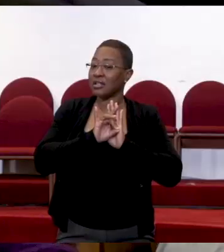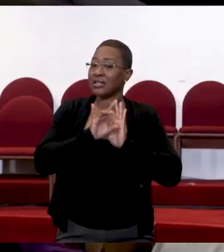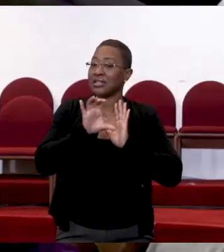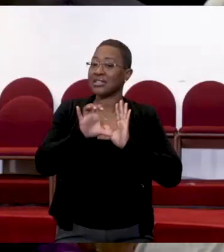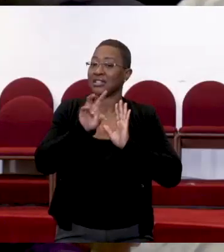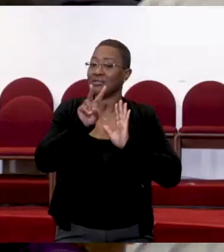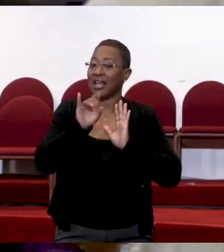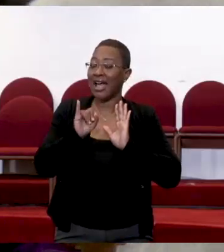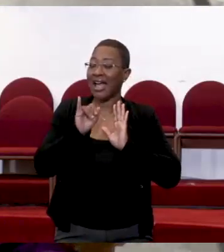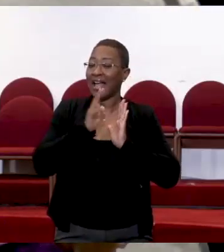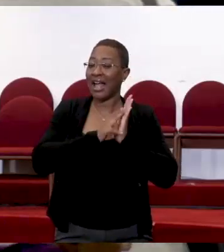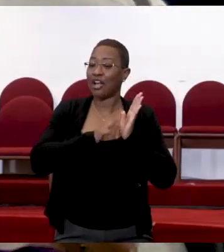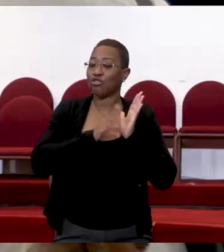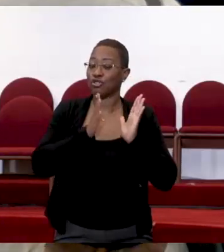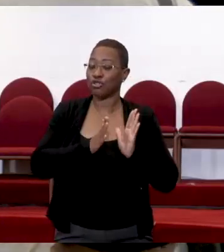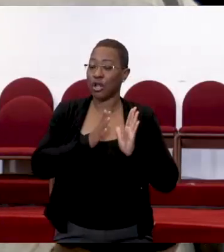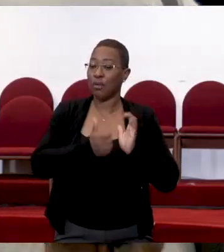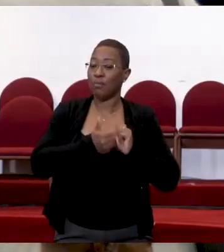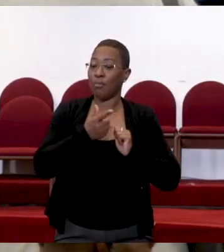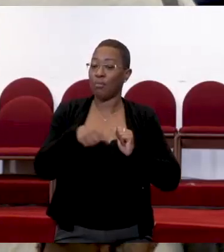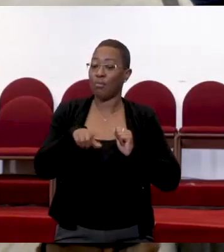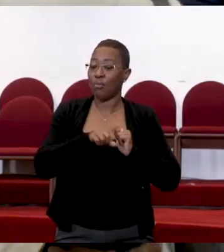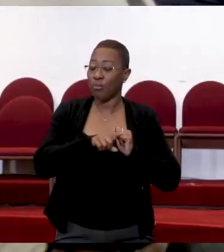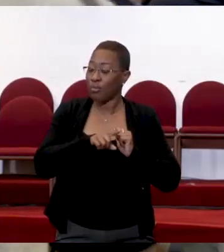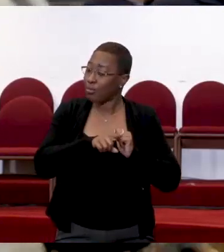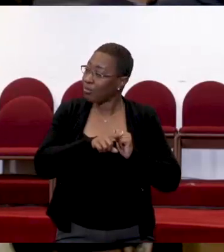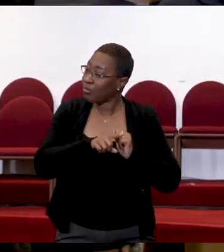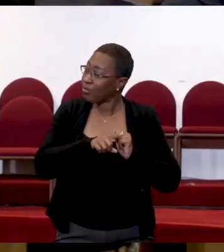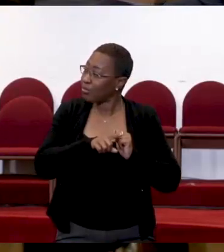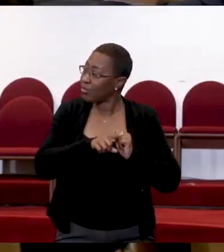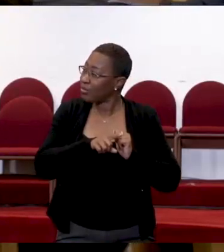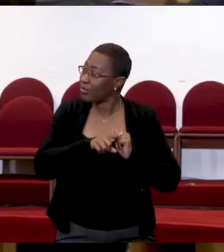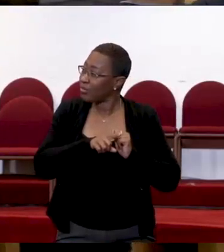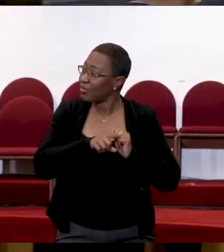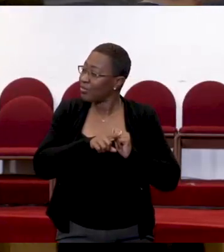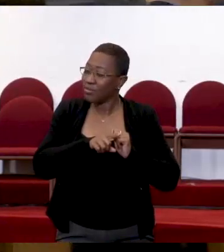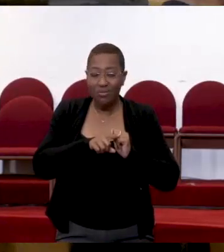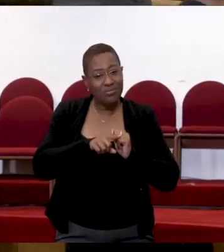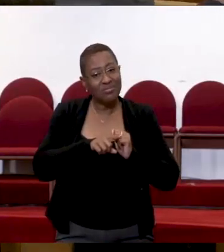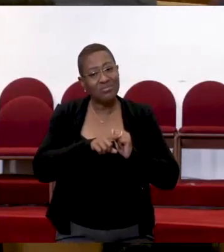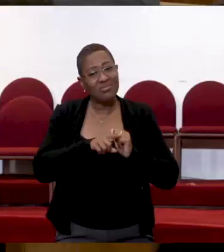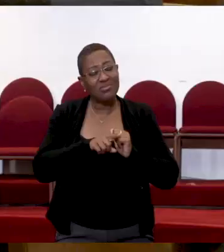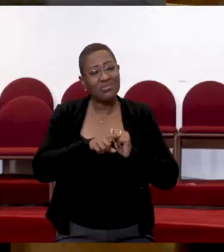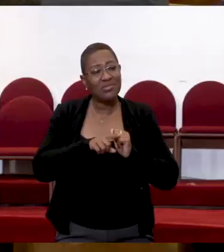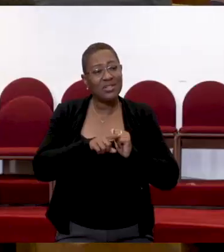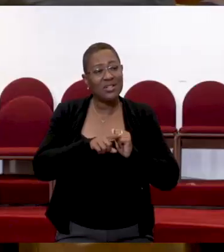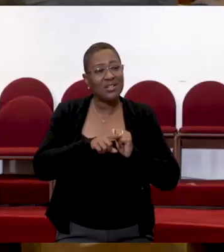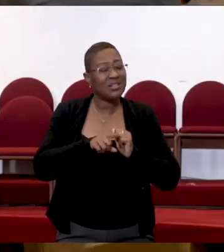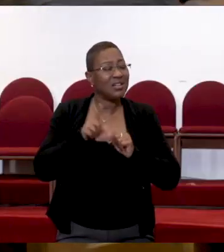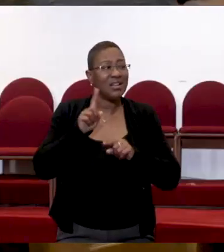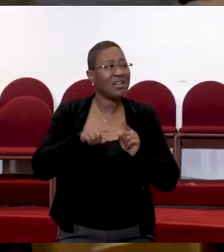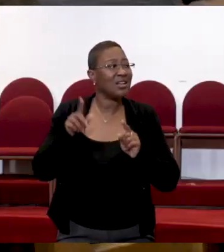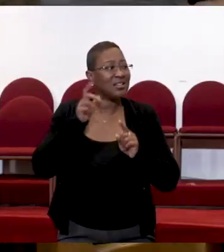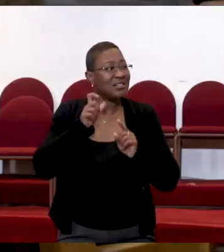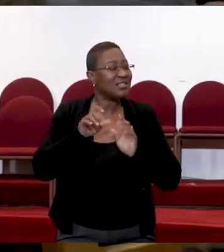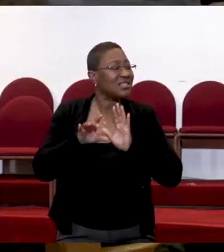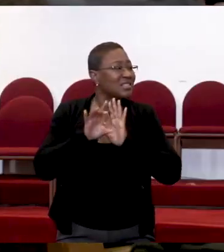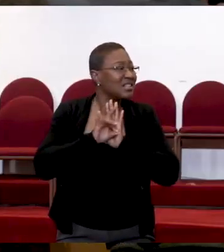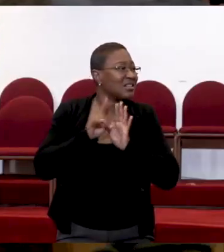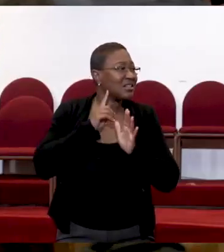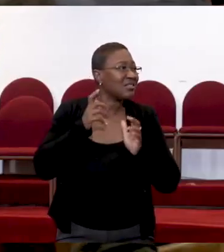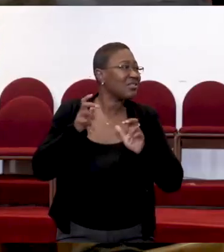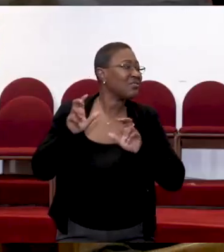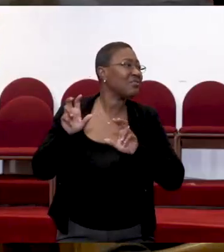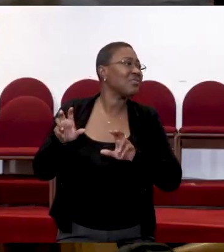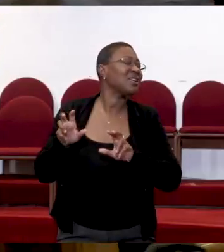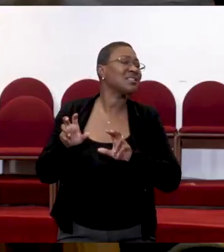contractors, I pretty much think most of the major critics in the city were the ones who were selected. They were selected because they had the best relations